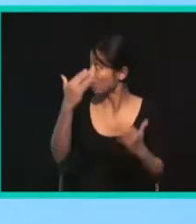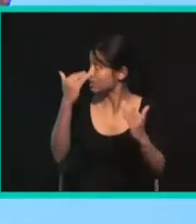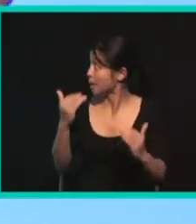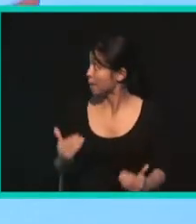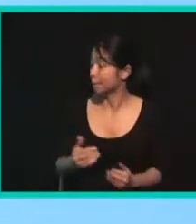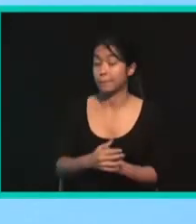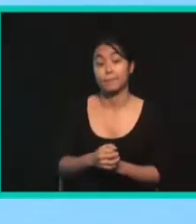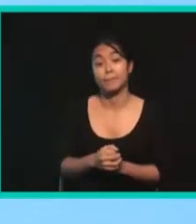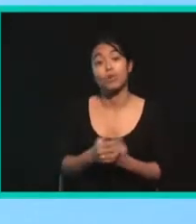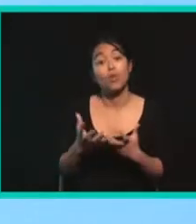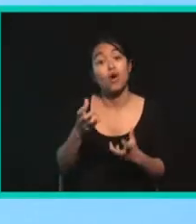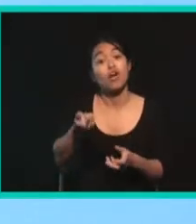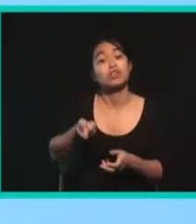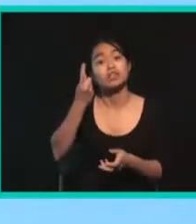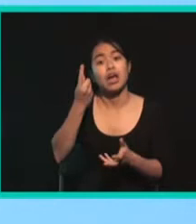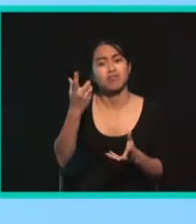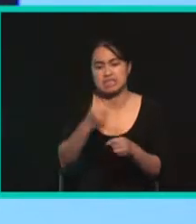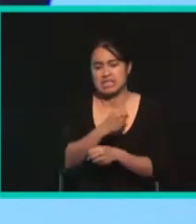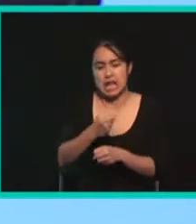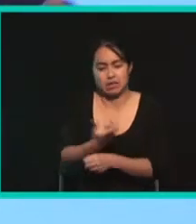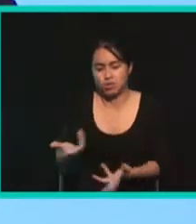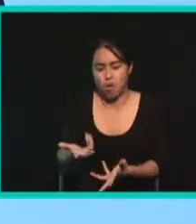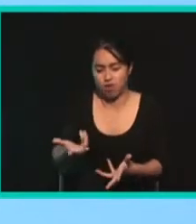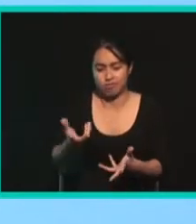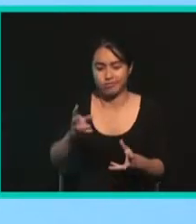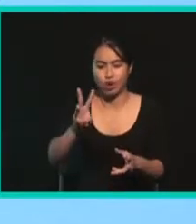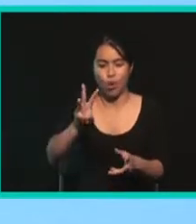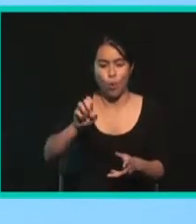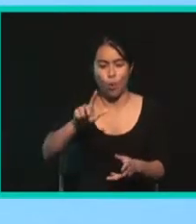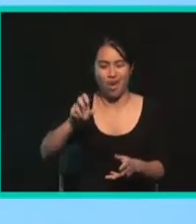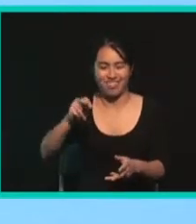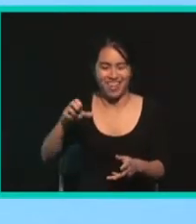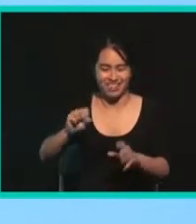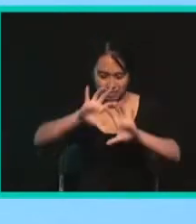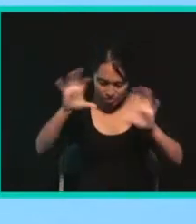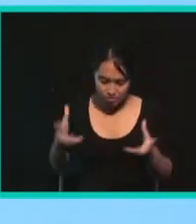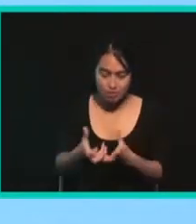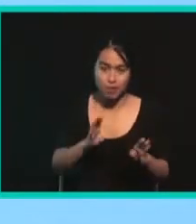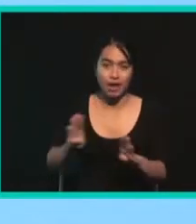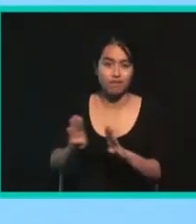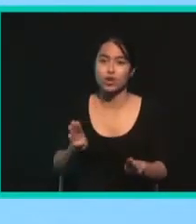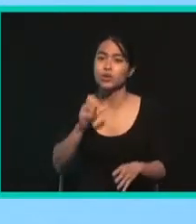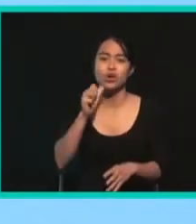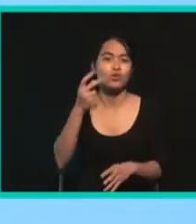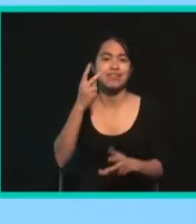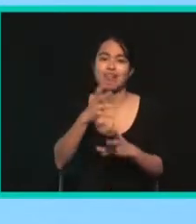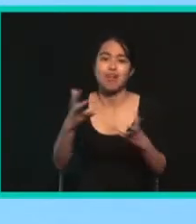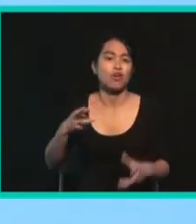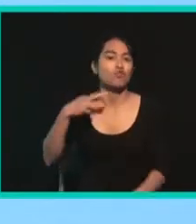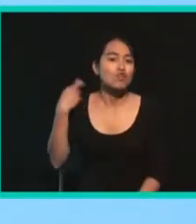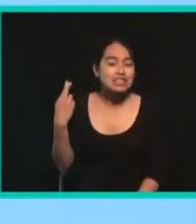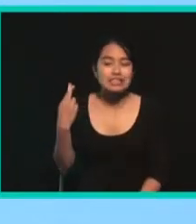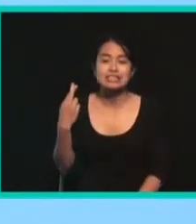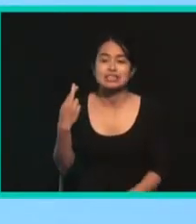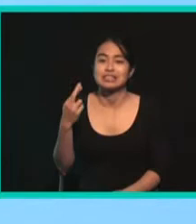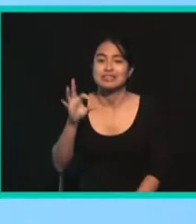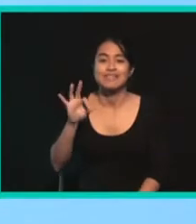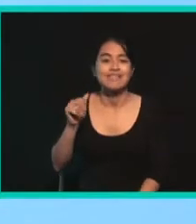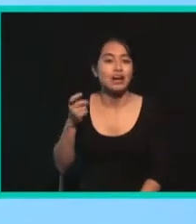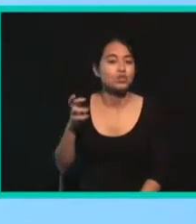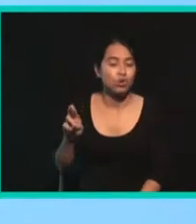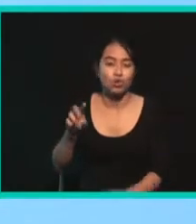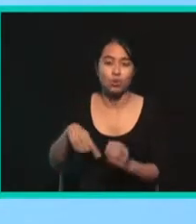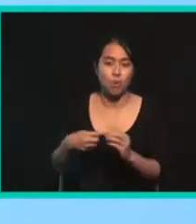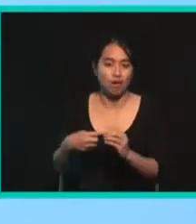we want to kind of understand what are these stats about, especially when it comes to wellness behaviors. We didn't really find a whole lot of risk or protective factors as it came to the wellness